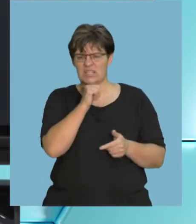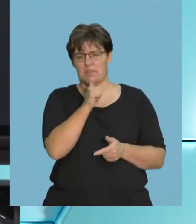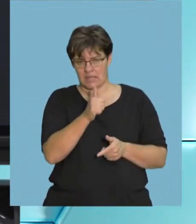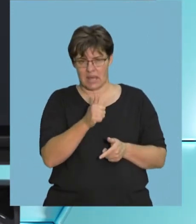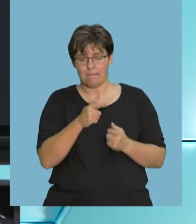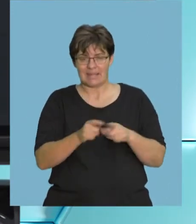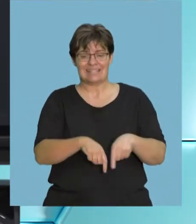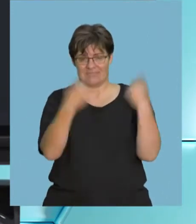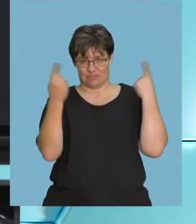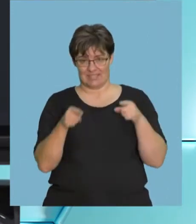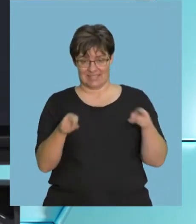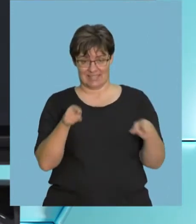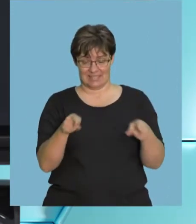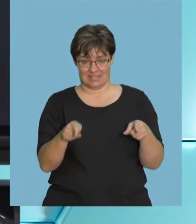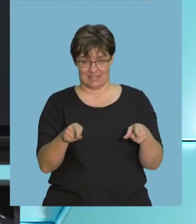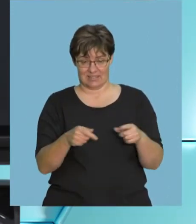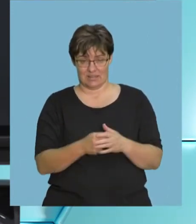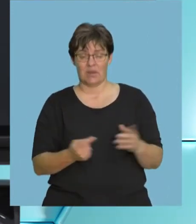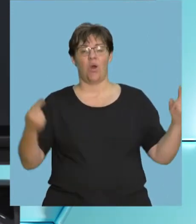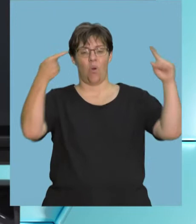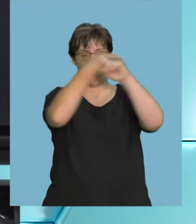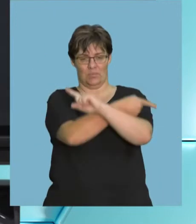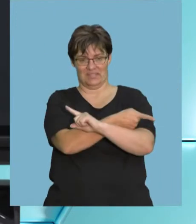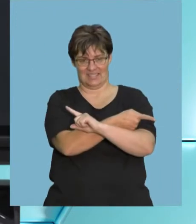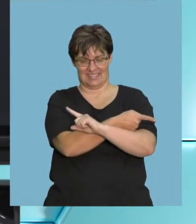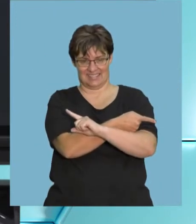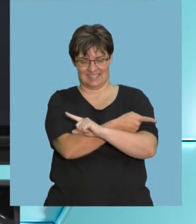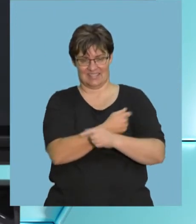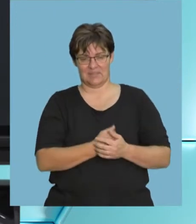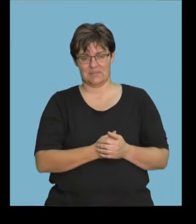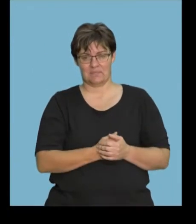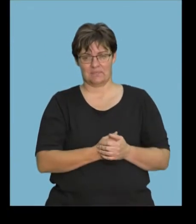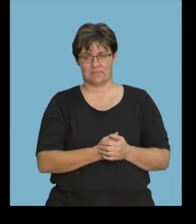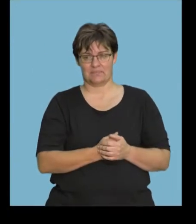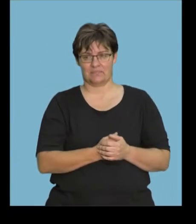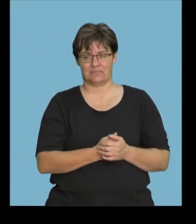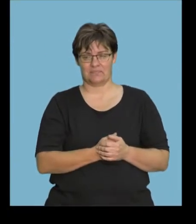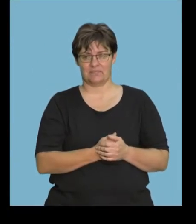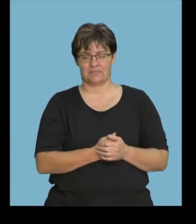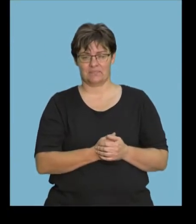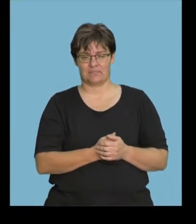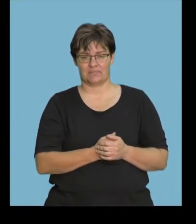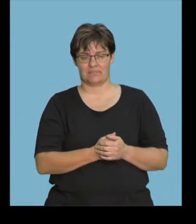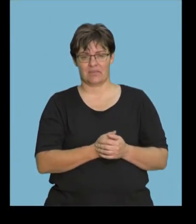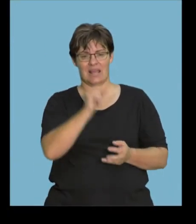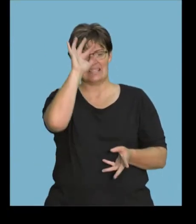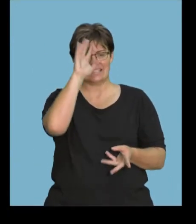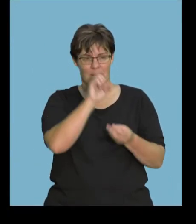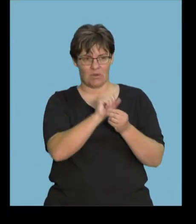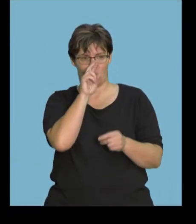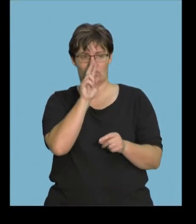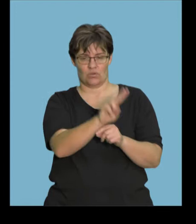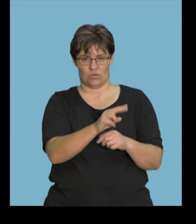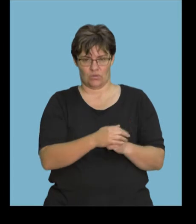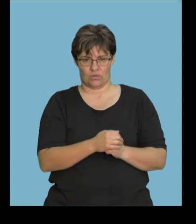very important. The fact remains that these two are actually opposite poles. Okay? Now, this